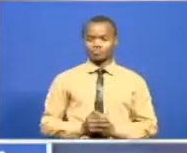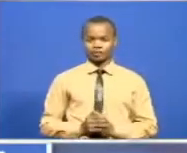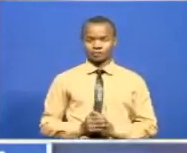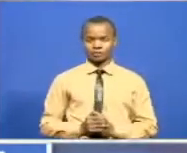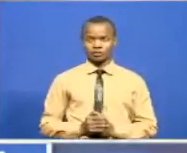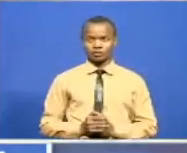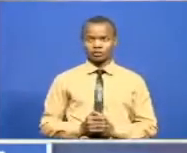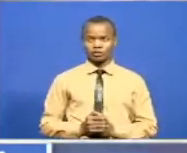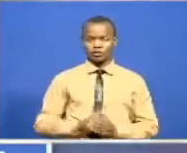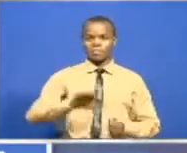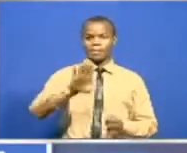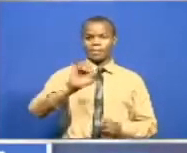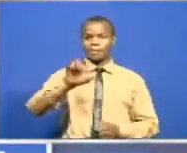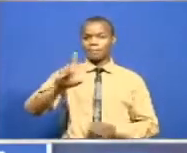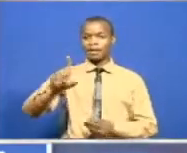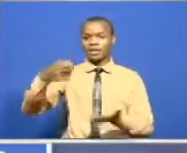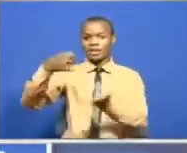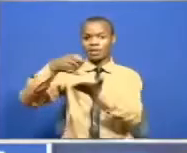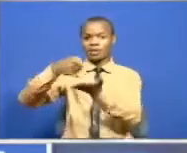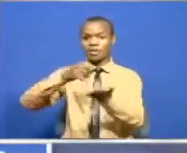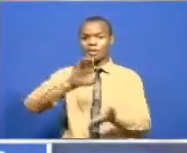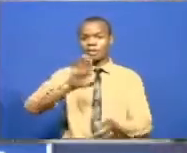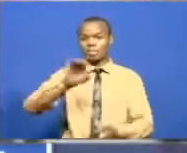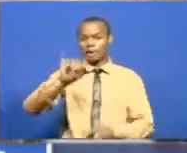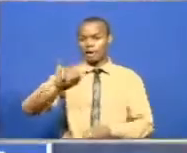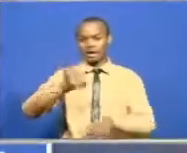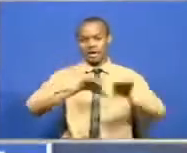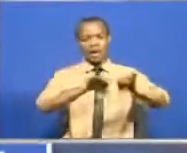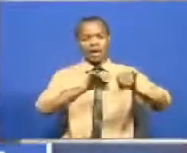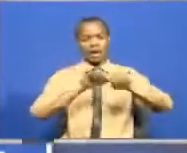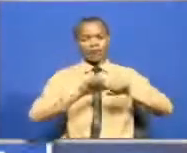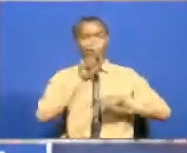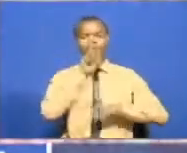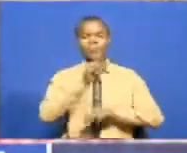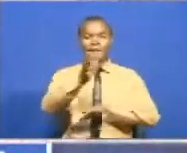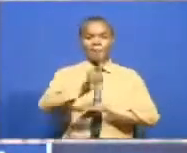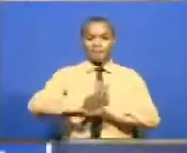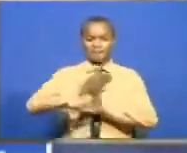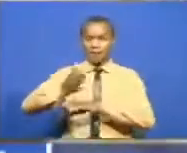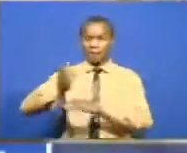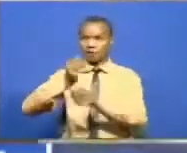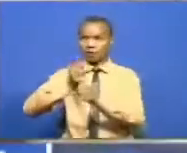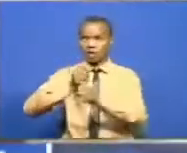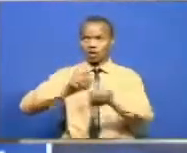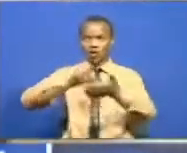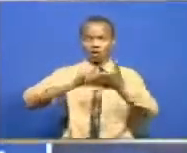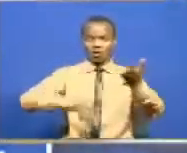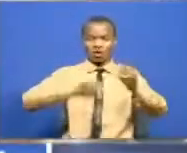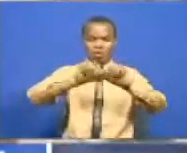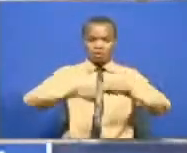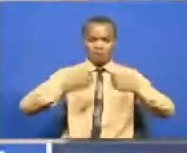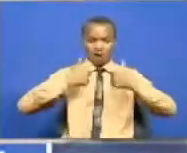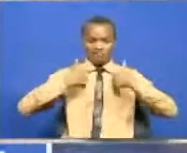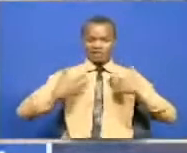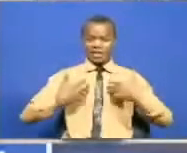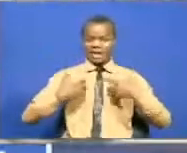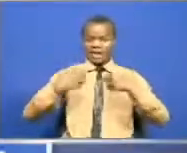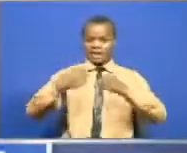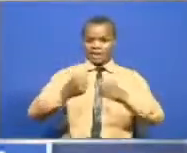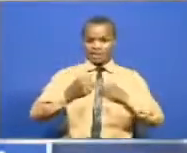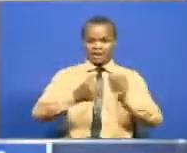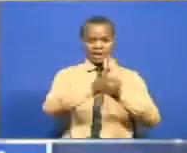The bill proposed by the Building Bridges Initiative is adopted. Parliament will be mandated to amend the Health Act 2017